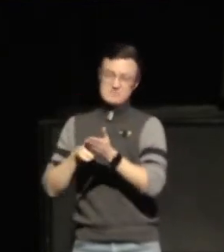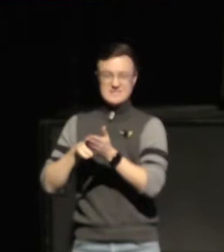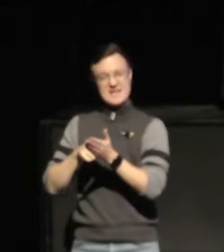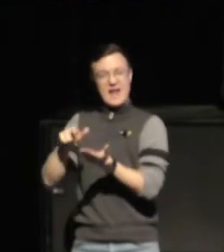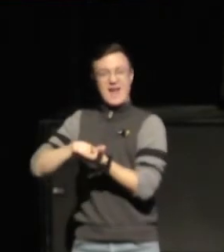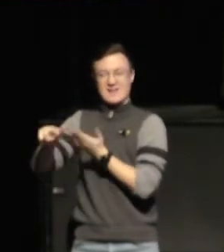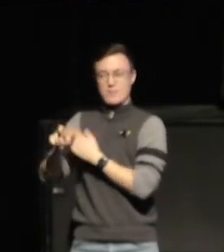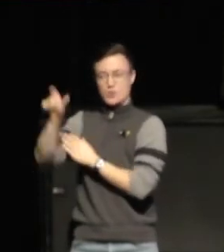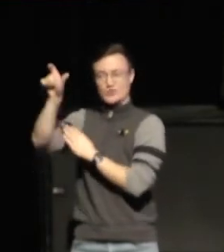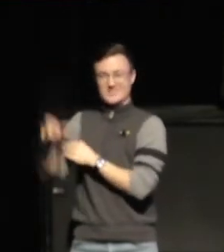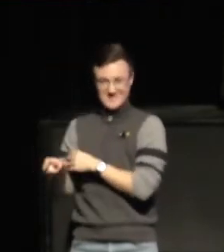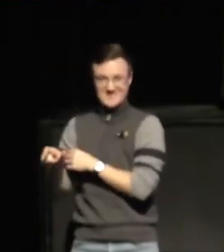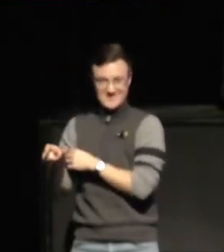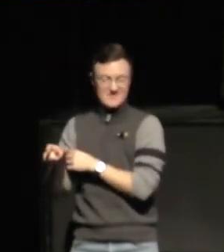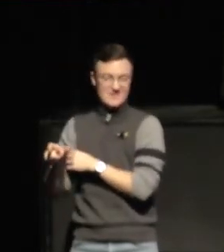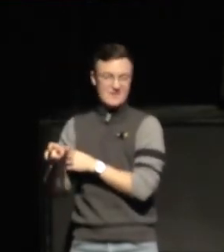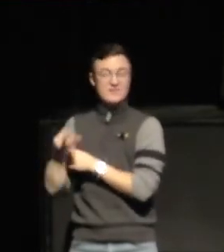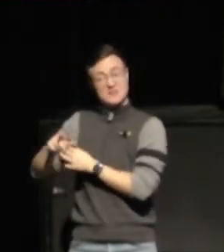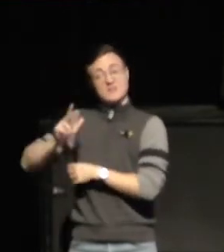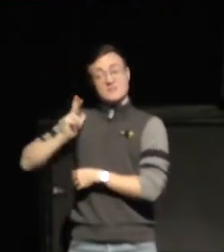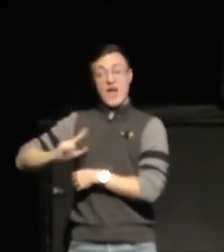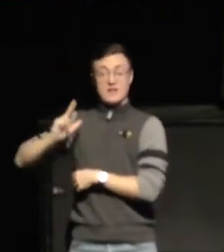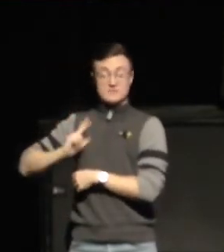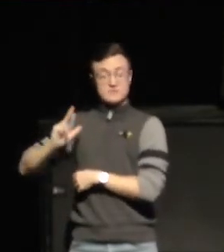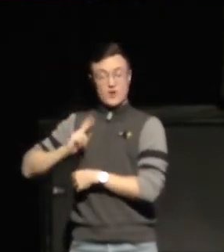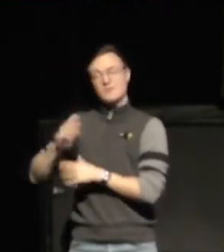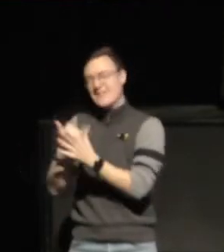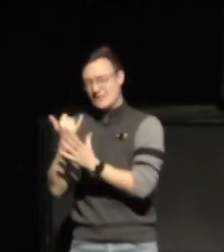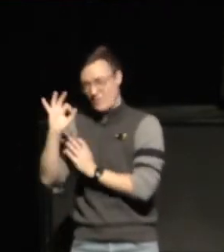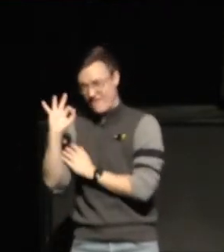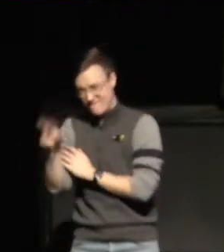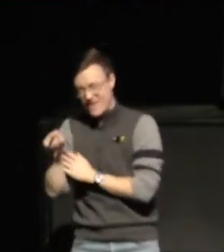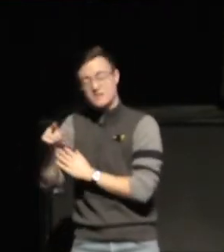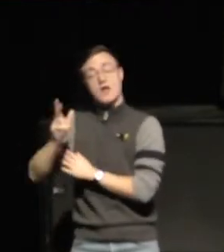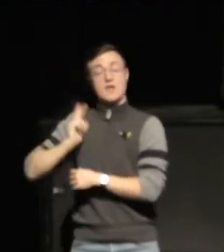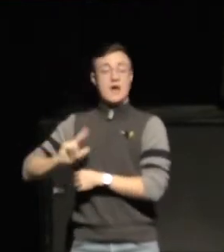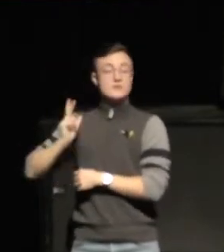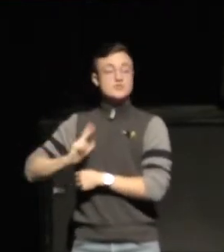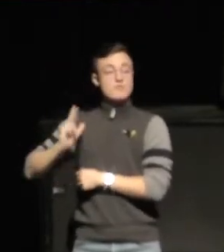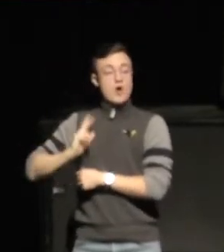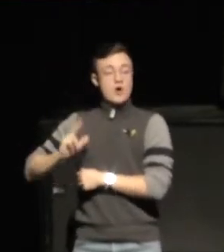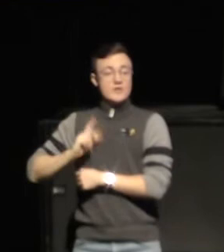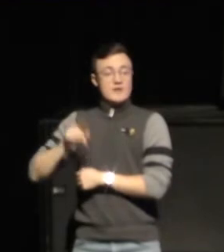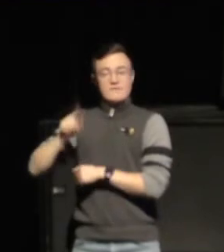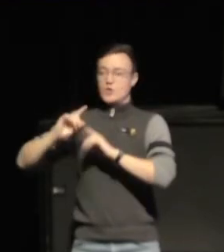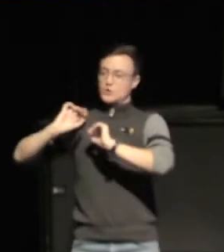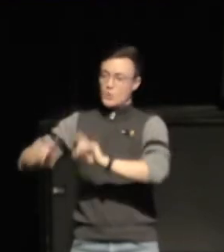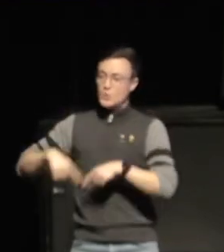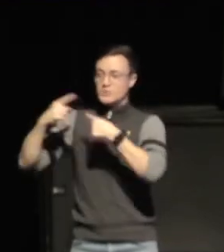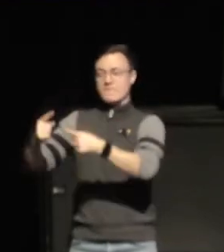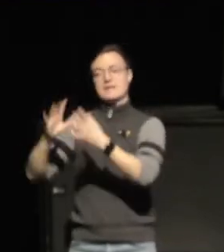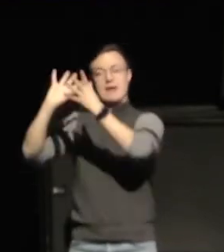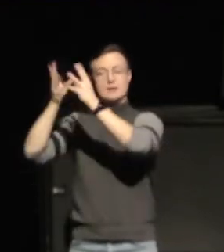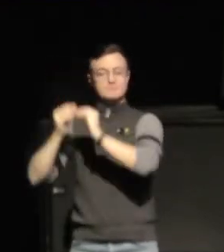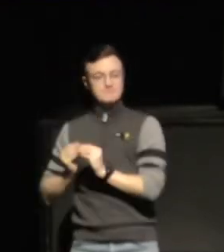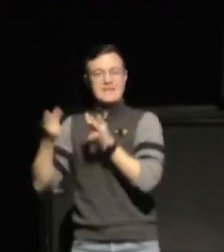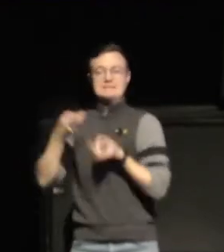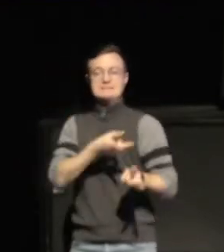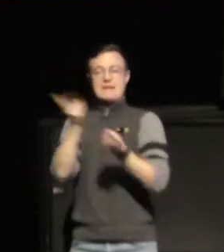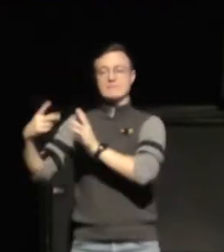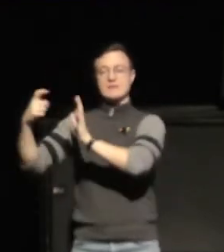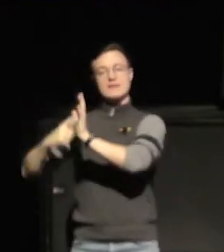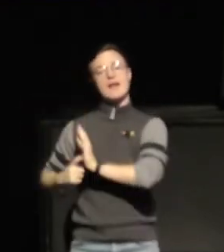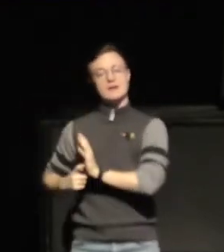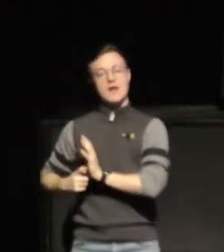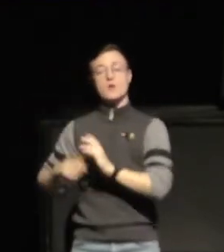on the right to food that is responsible for developing normative standards and also